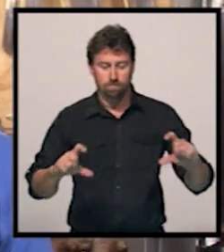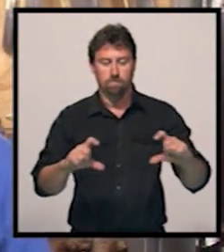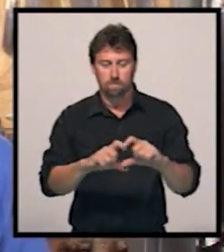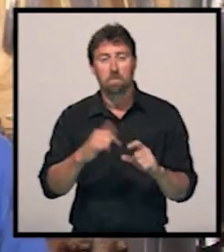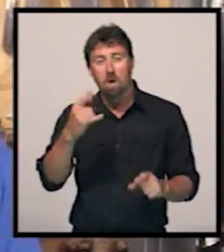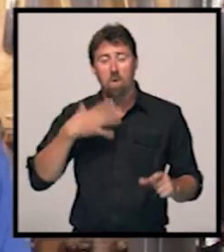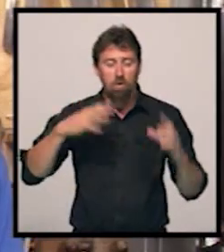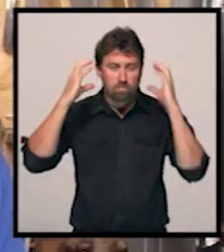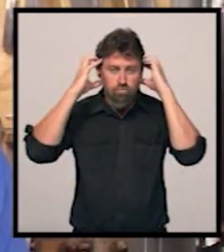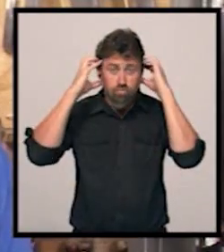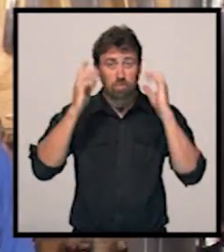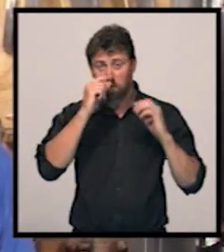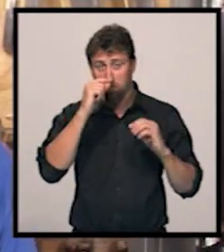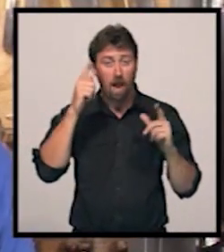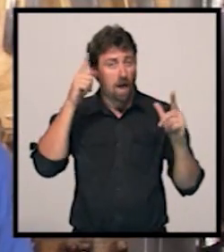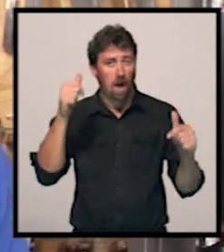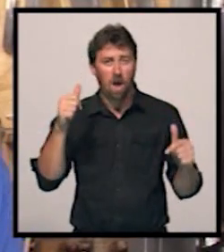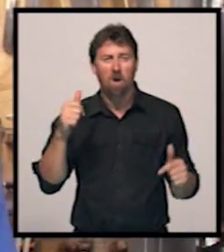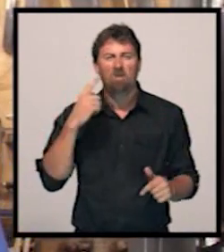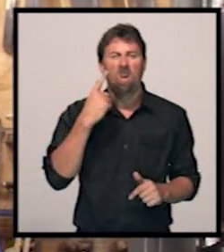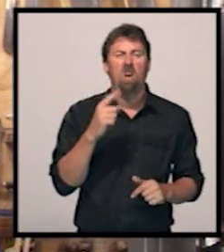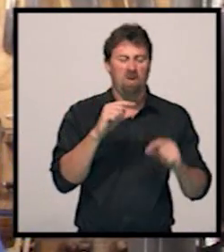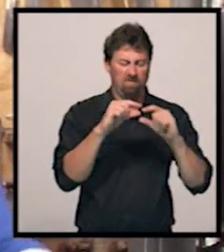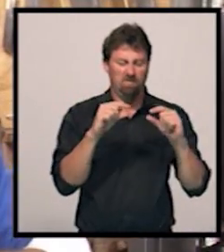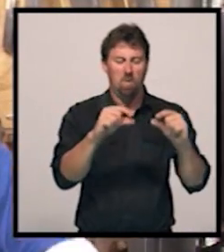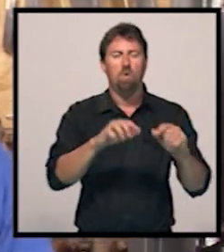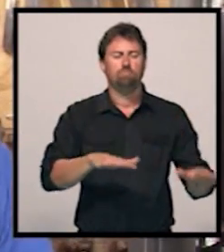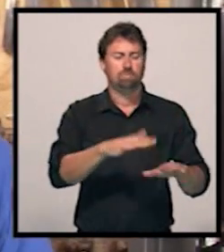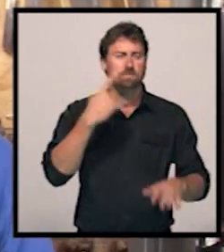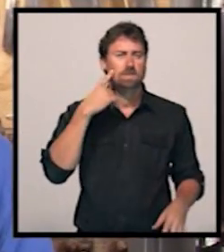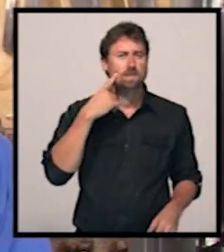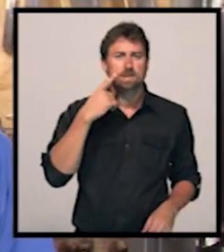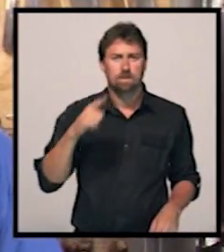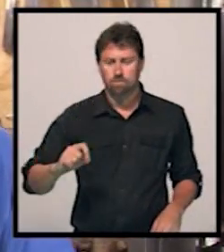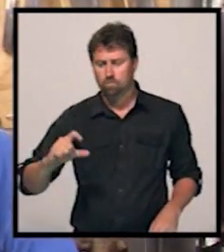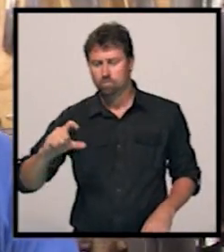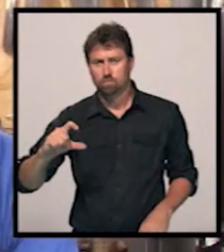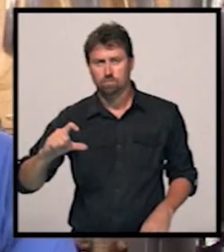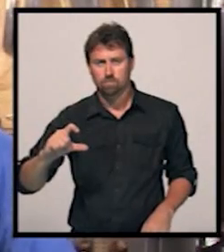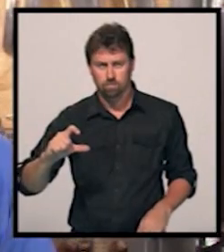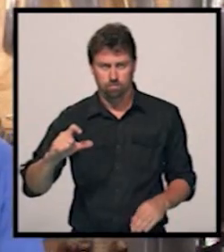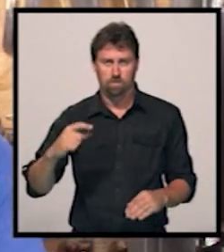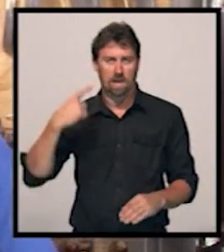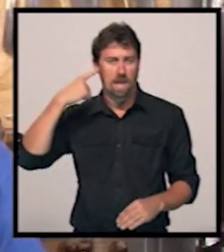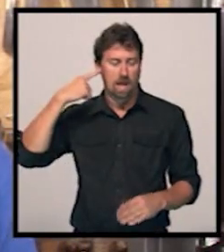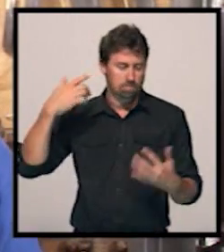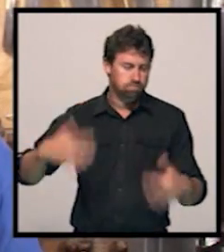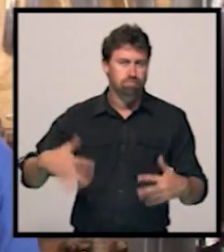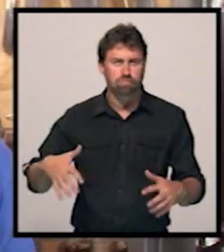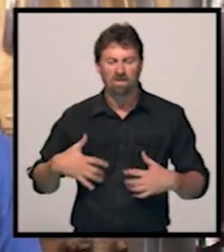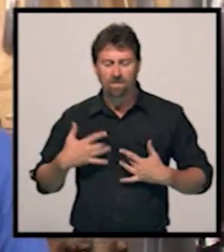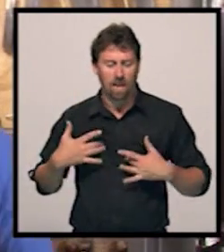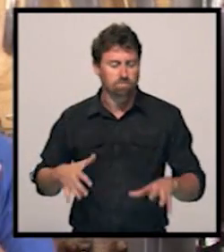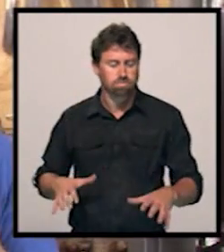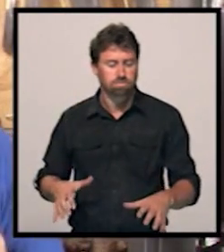ear protection, because while the top is quite easy to do, the bottom will sing, and there's a